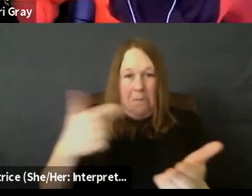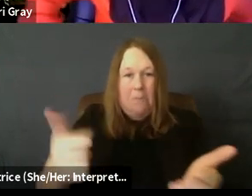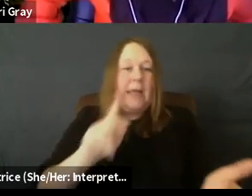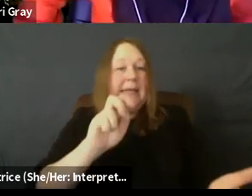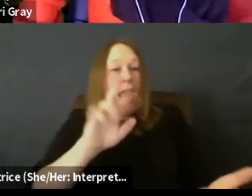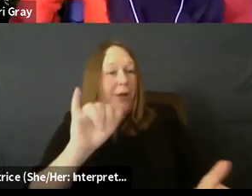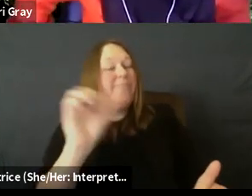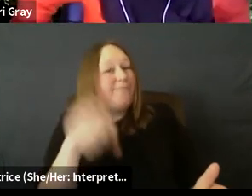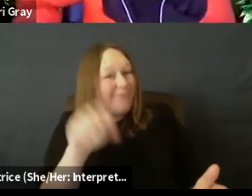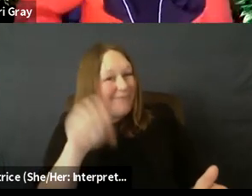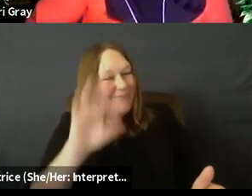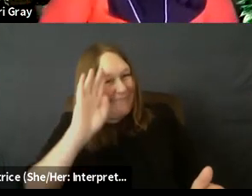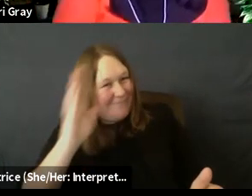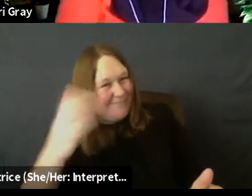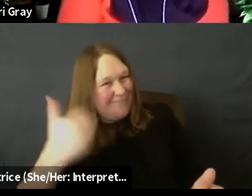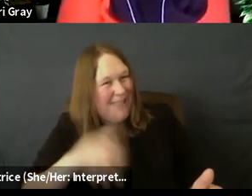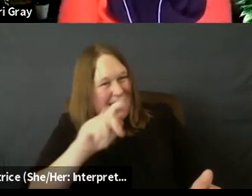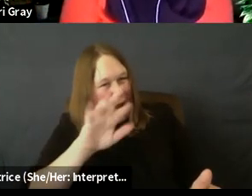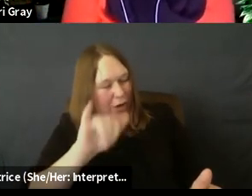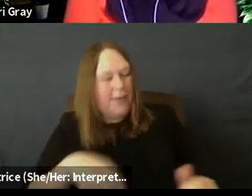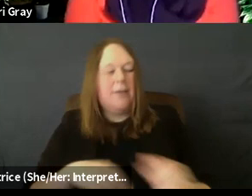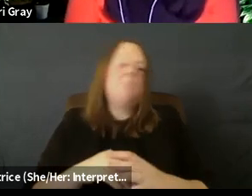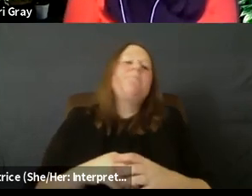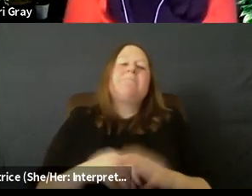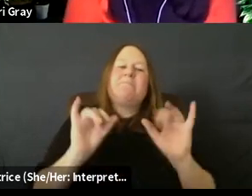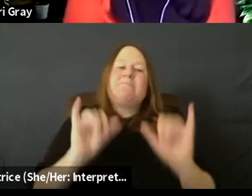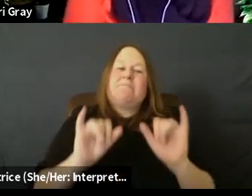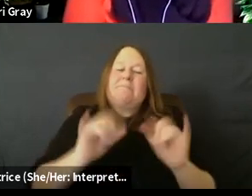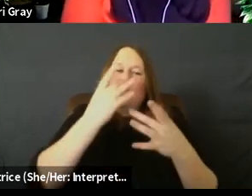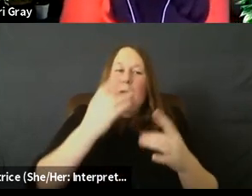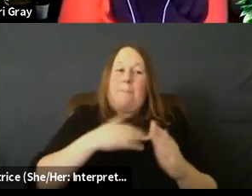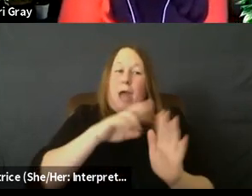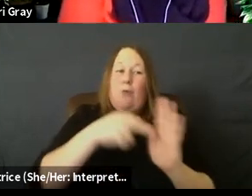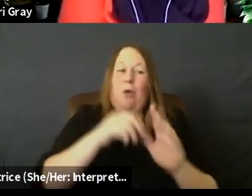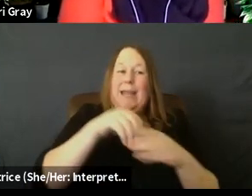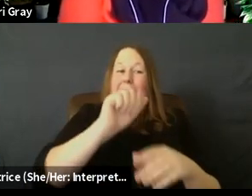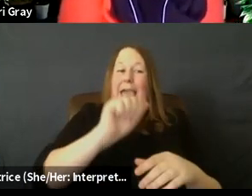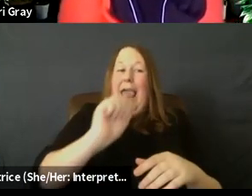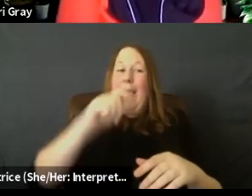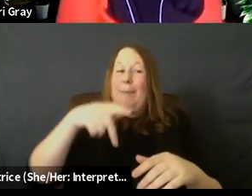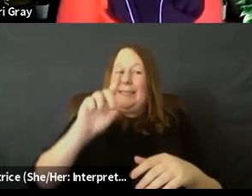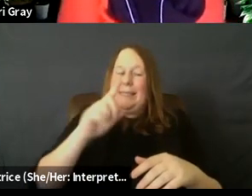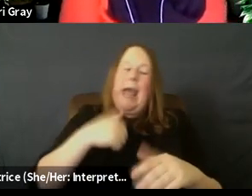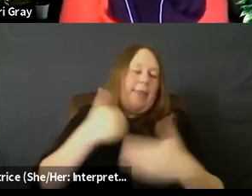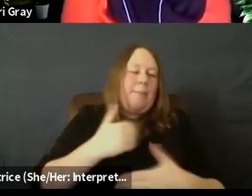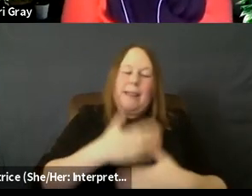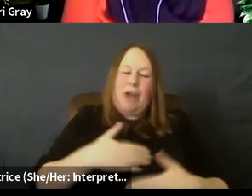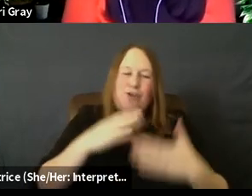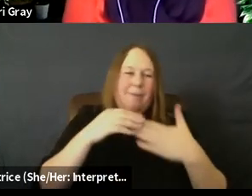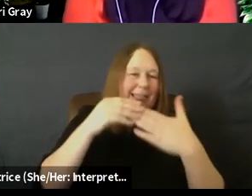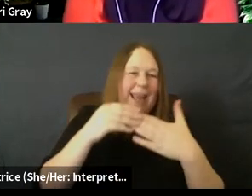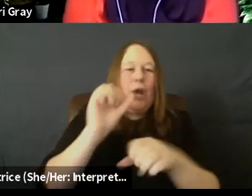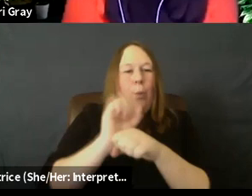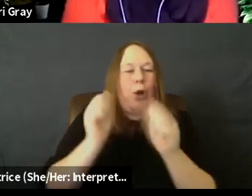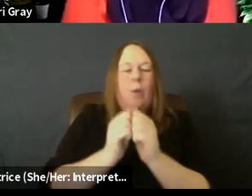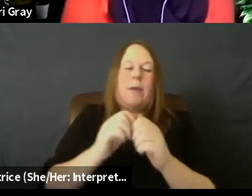Yeah, so this is Carrie. It's been interesting. So in my role at AAPD, I have the pleasure of leading and working